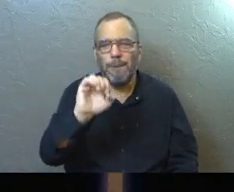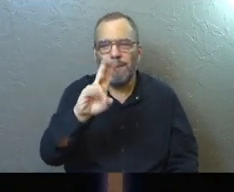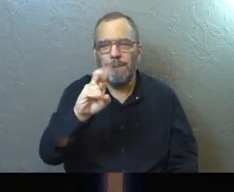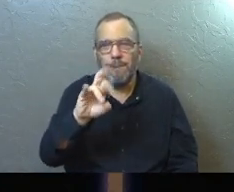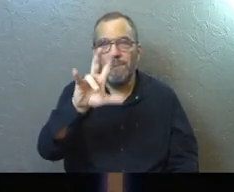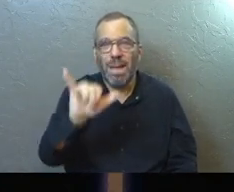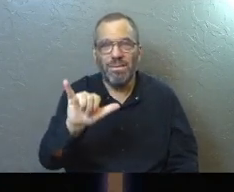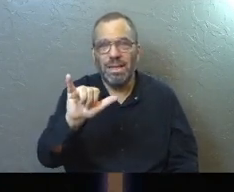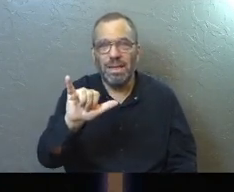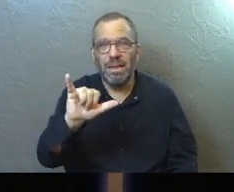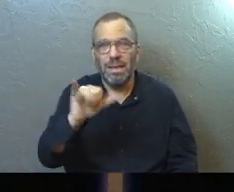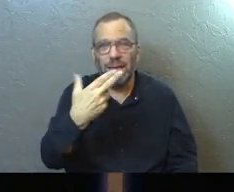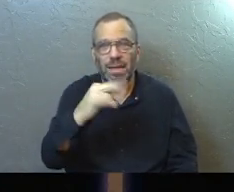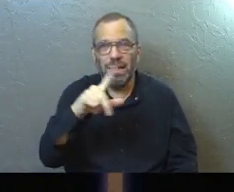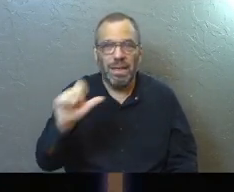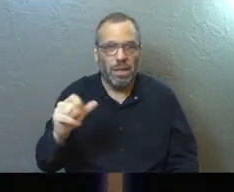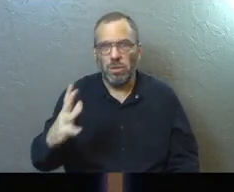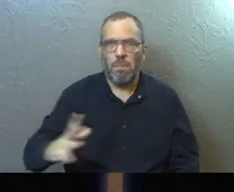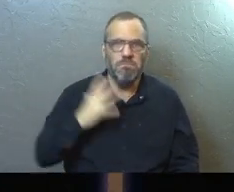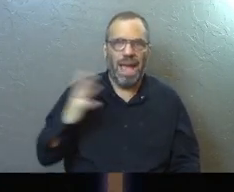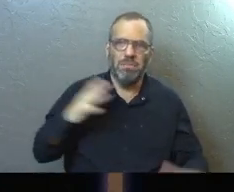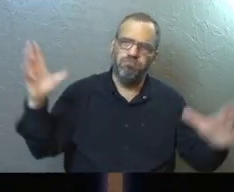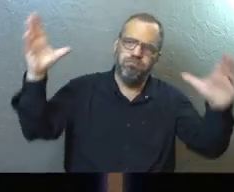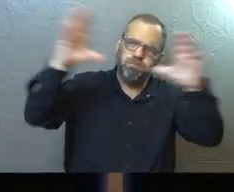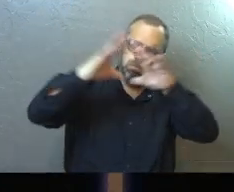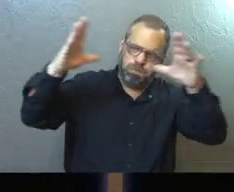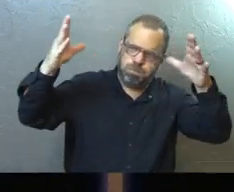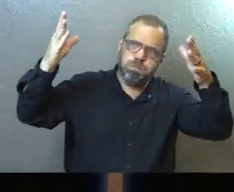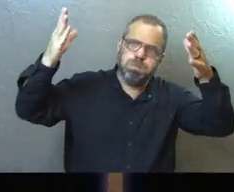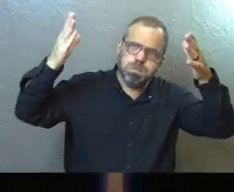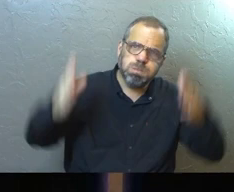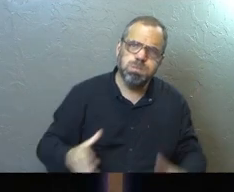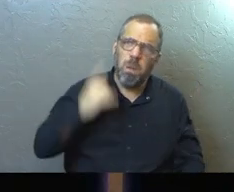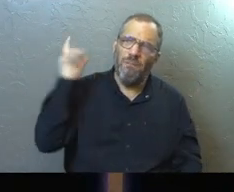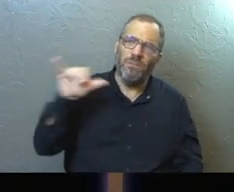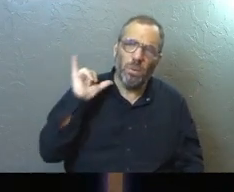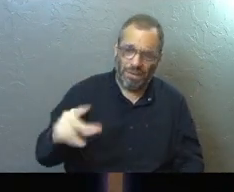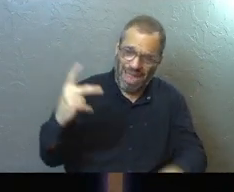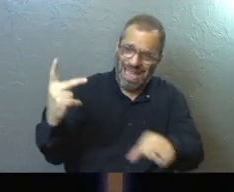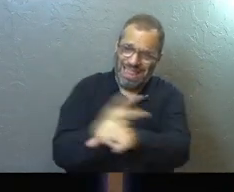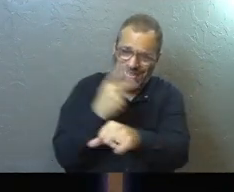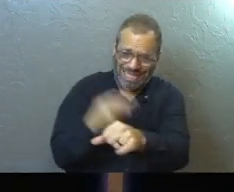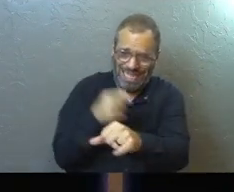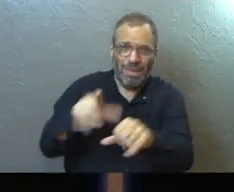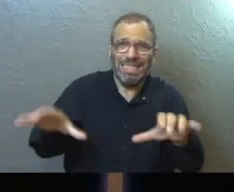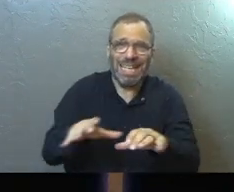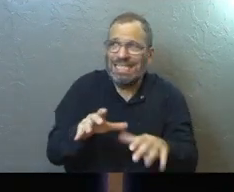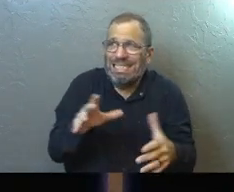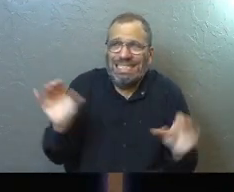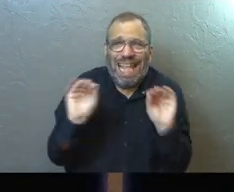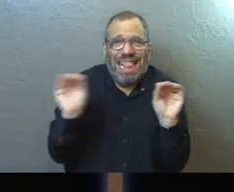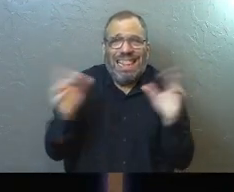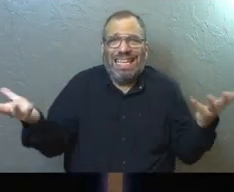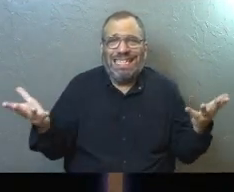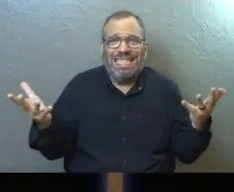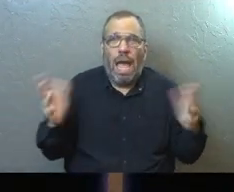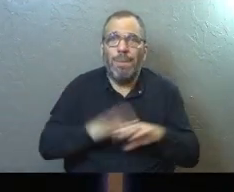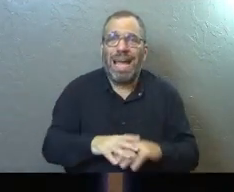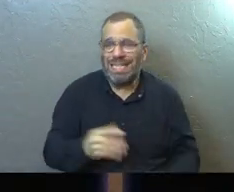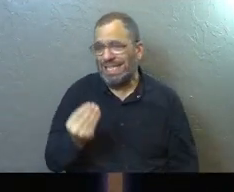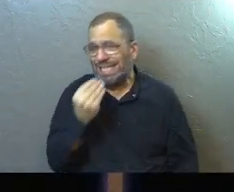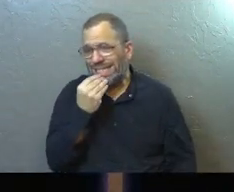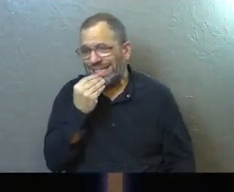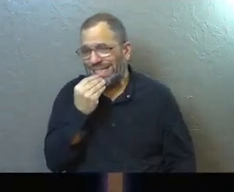there. Gets to live in the house of the Lord forever. The sheep does nothing but eat and